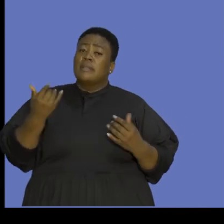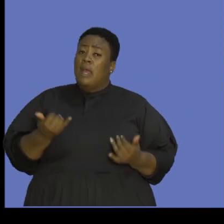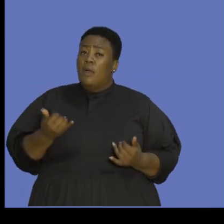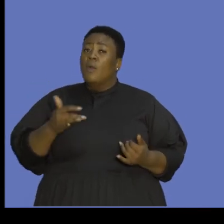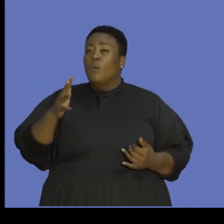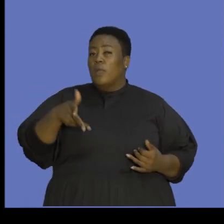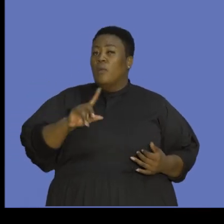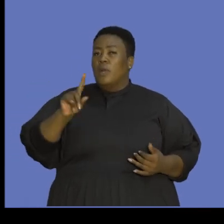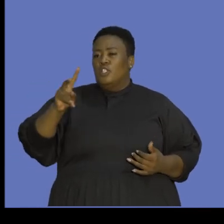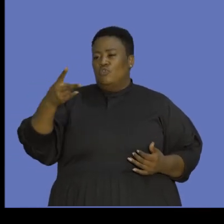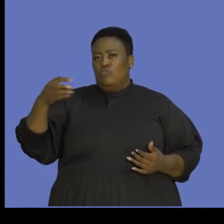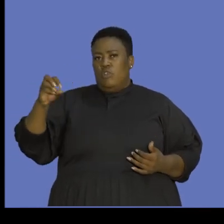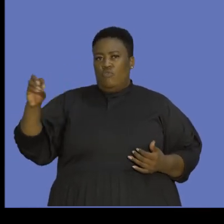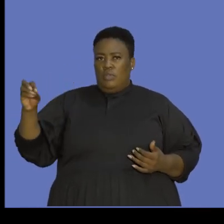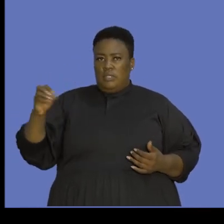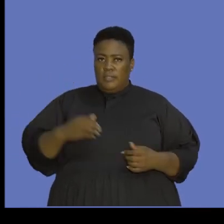be 200.